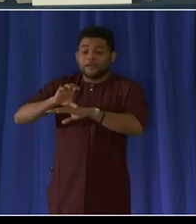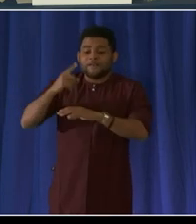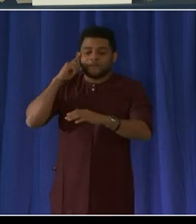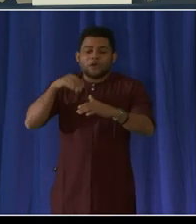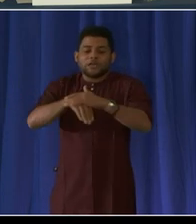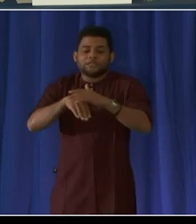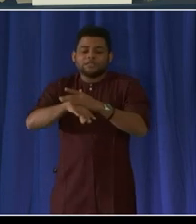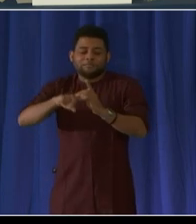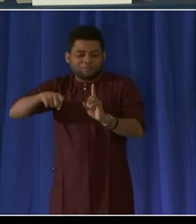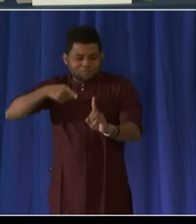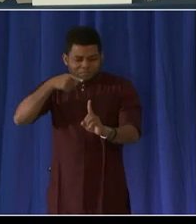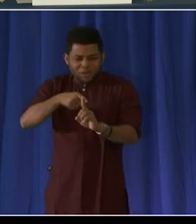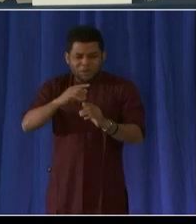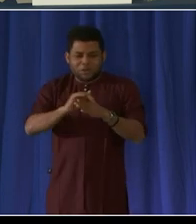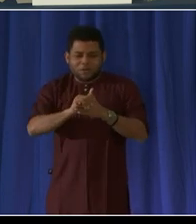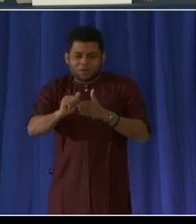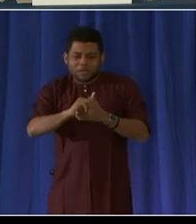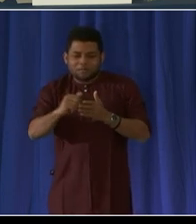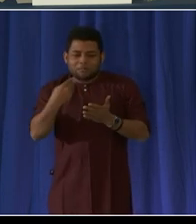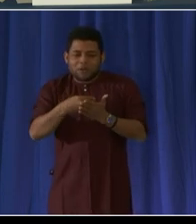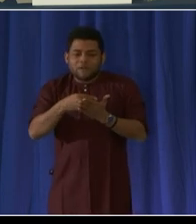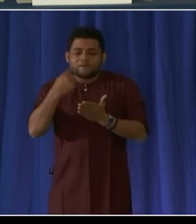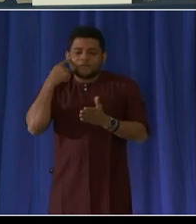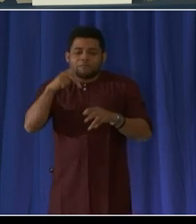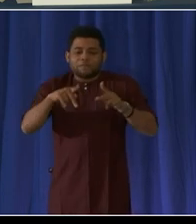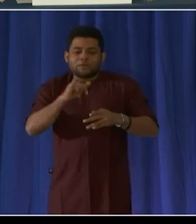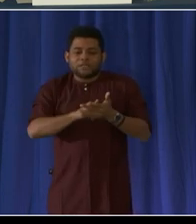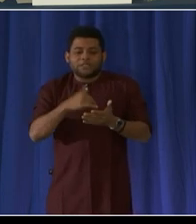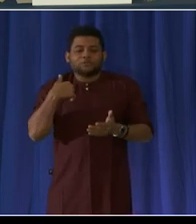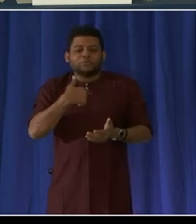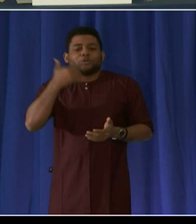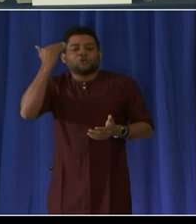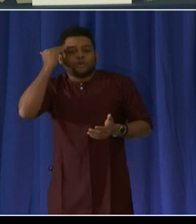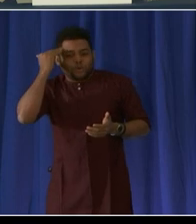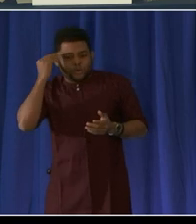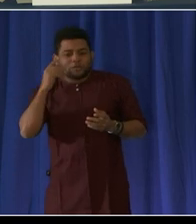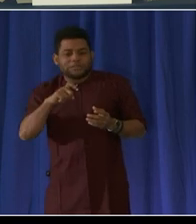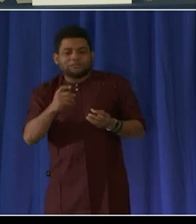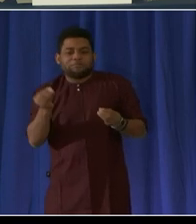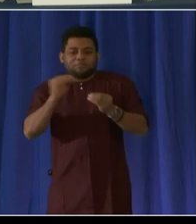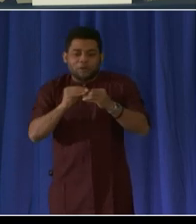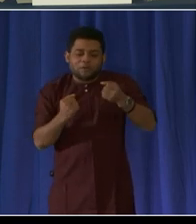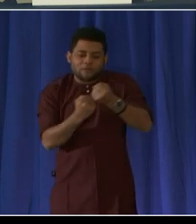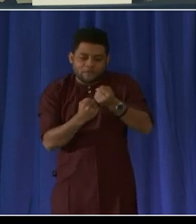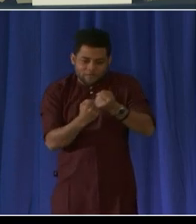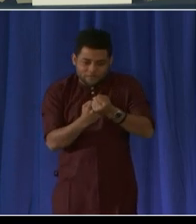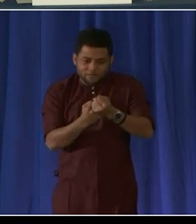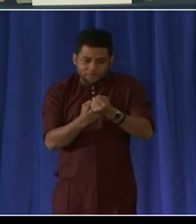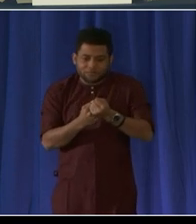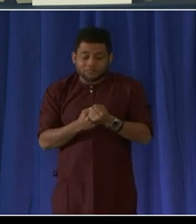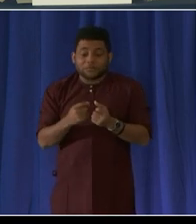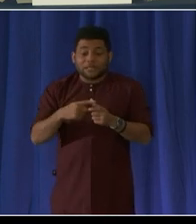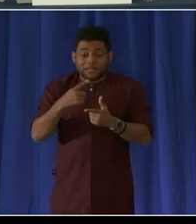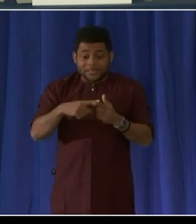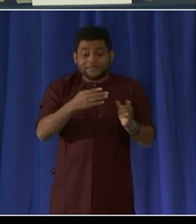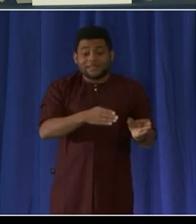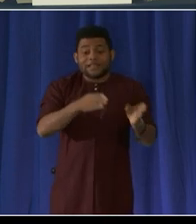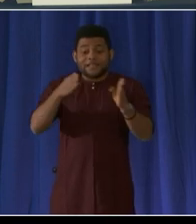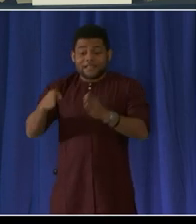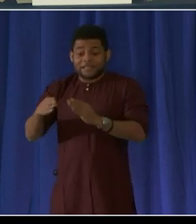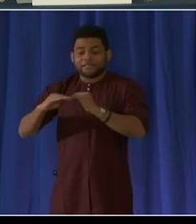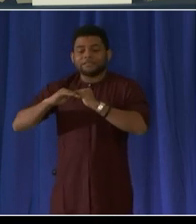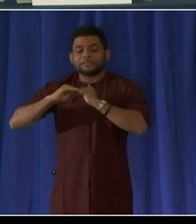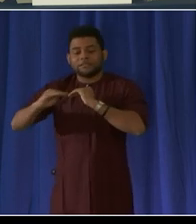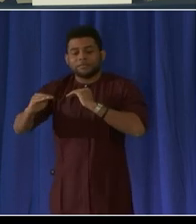targeted dollars for our special populations or populations of students we know need more dollars. And then on top of that, we have